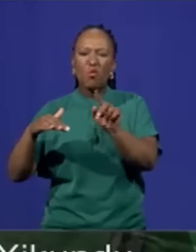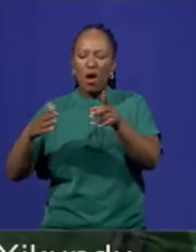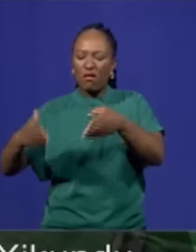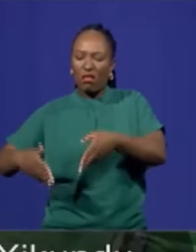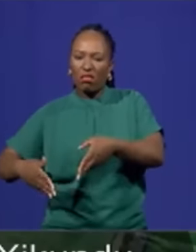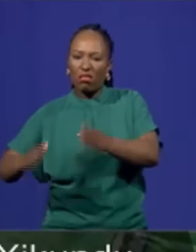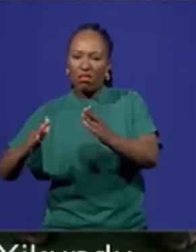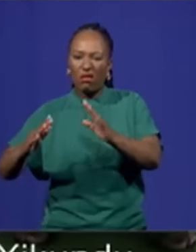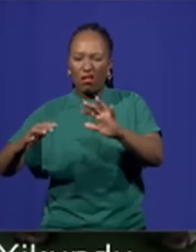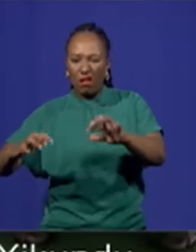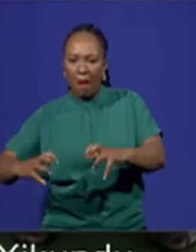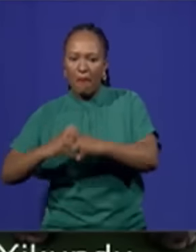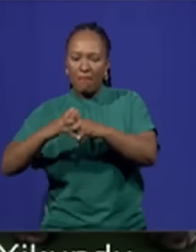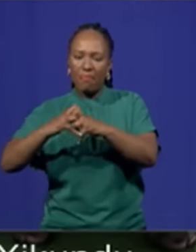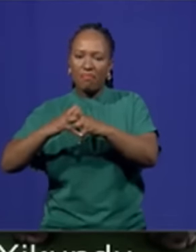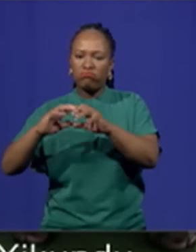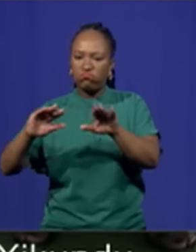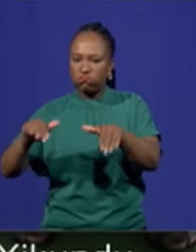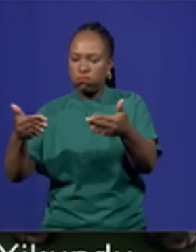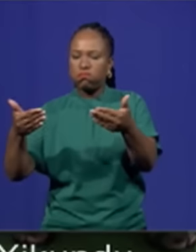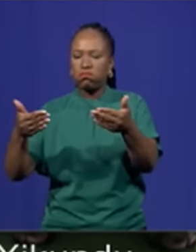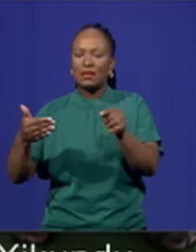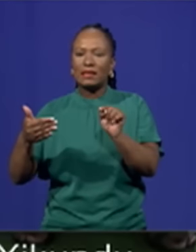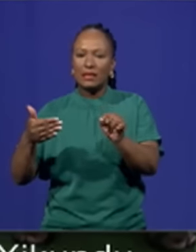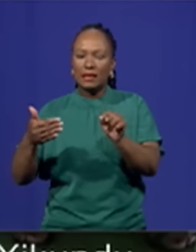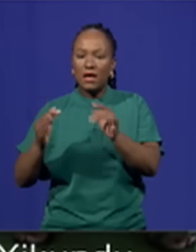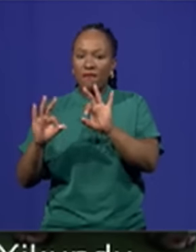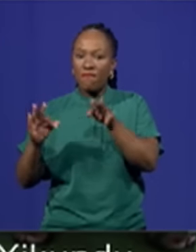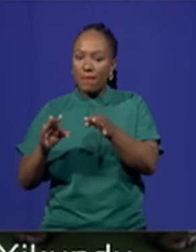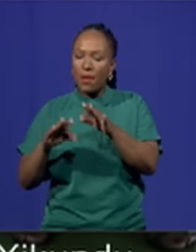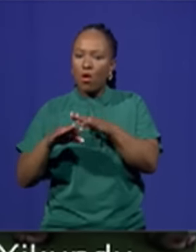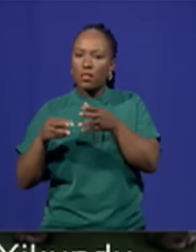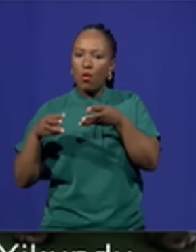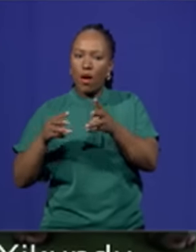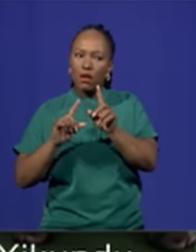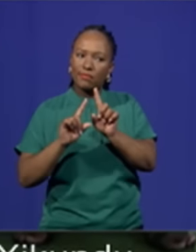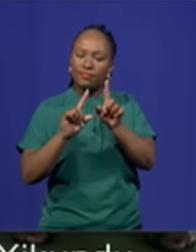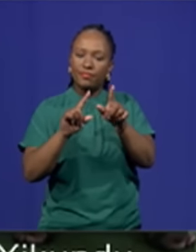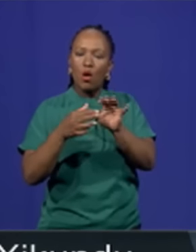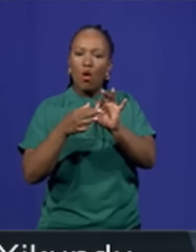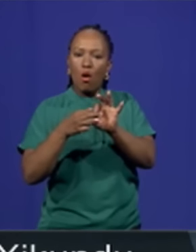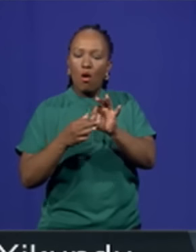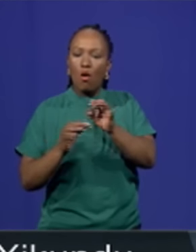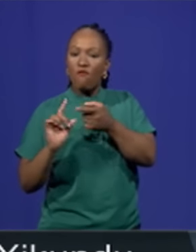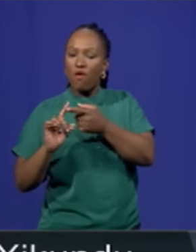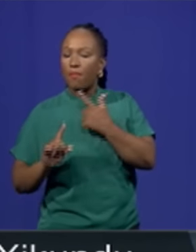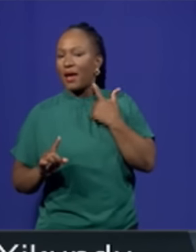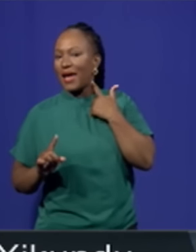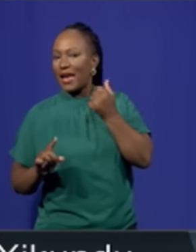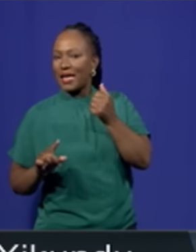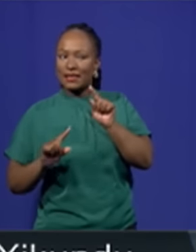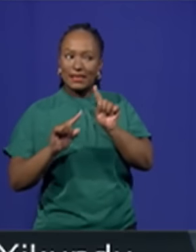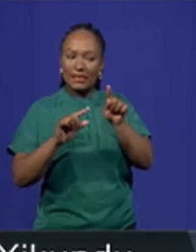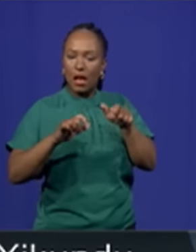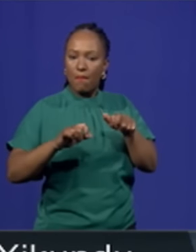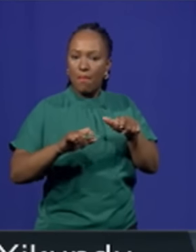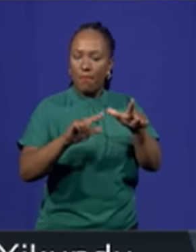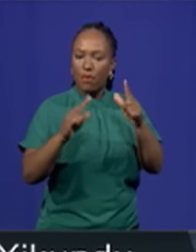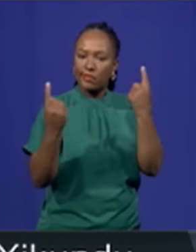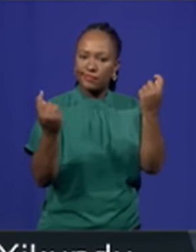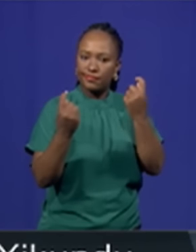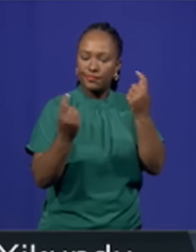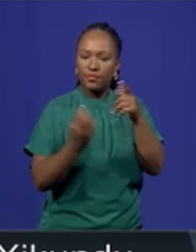ga Modimolle le mo Kgophong. Lapa le bele lebile gae go tšwa go la Alexander ka Gauteng go keteka sehla sa Paseka le go